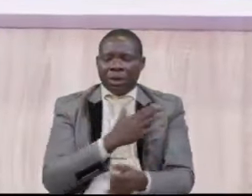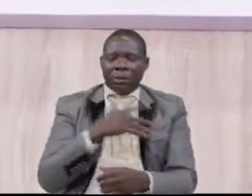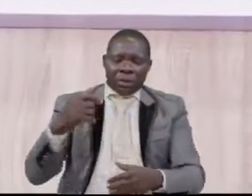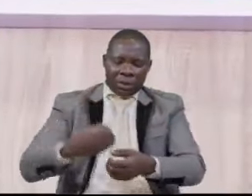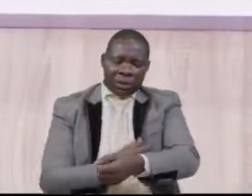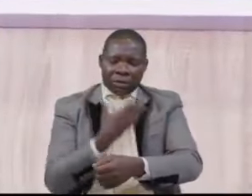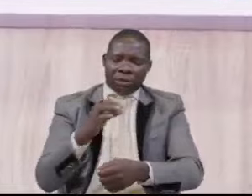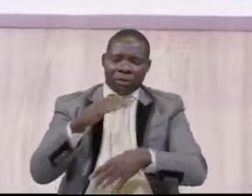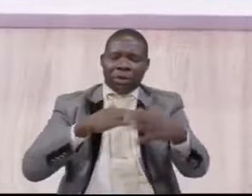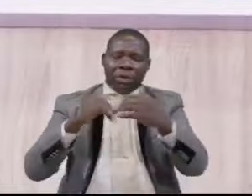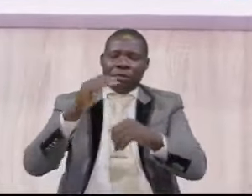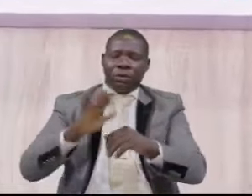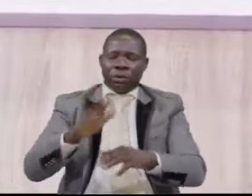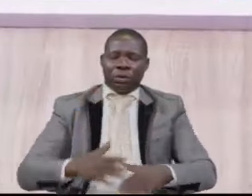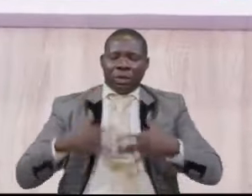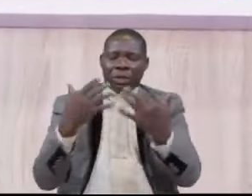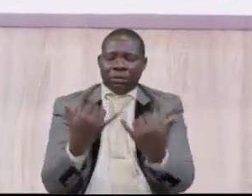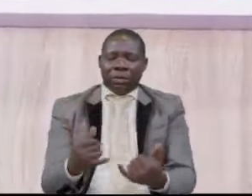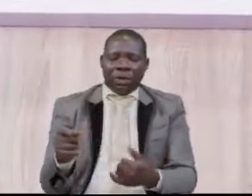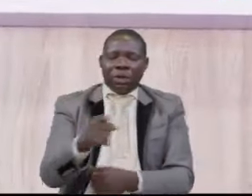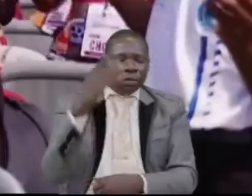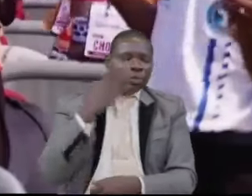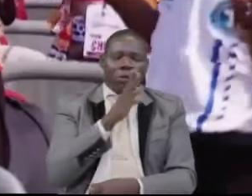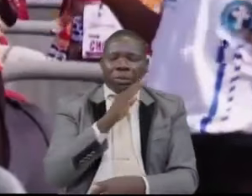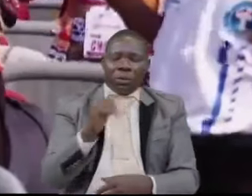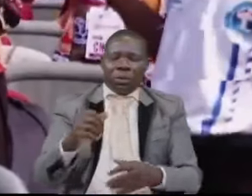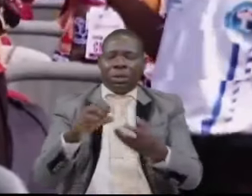life now, you'll be a problem solver.